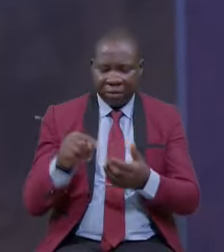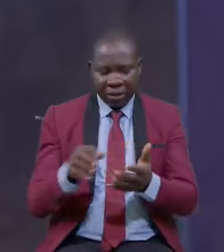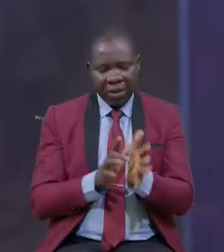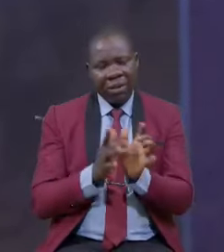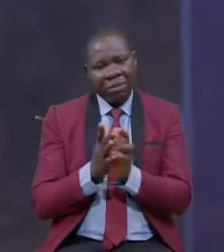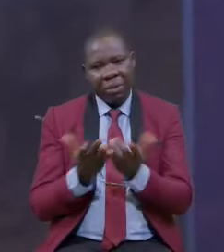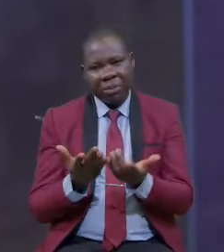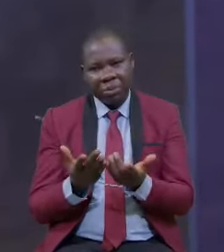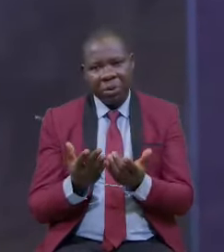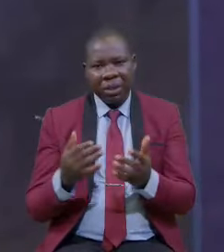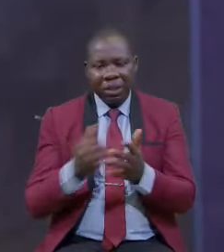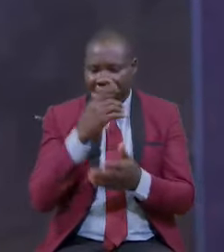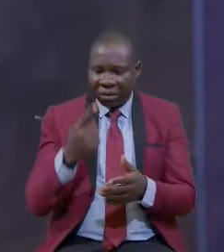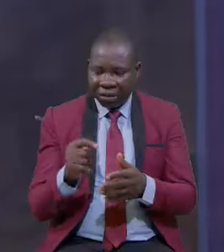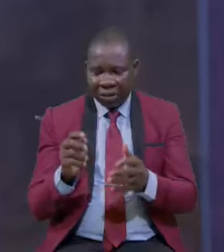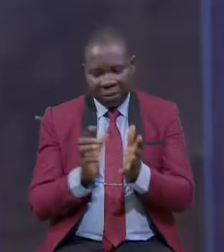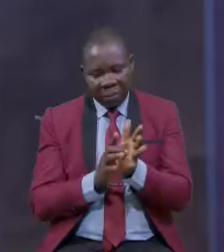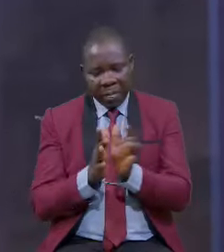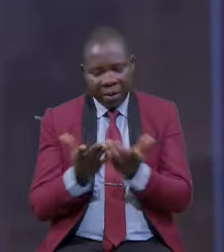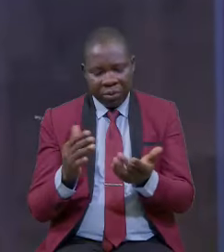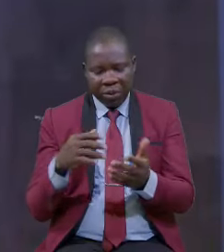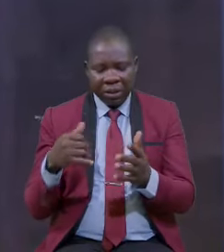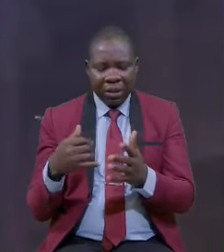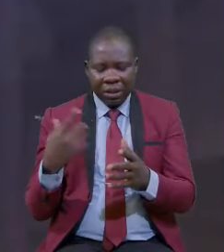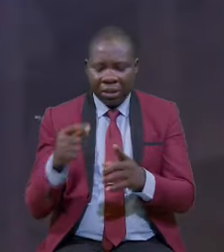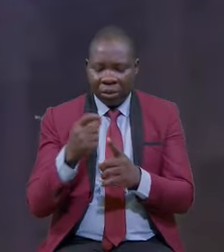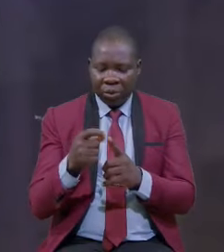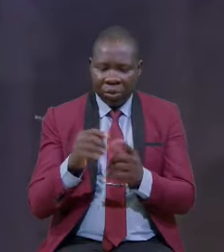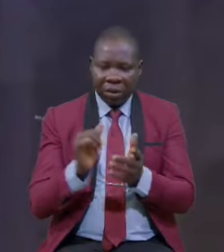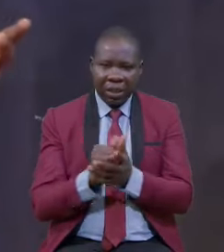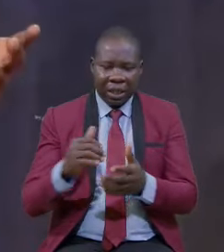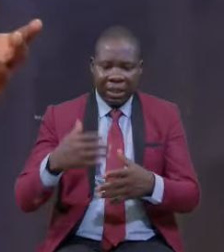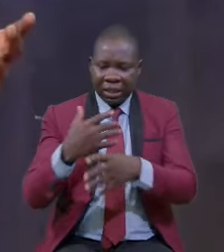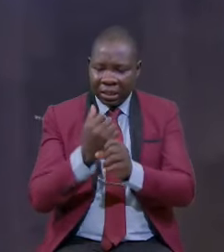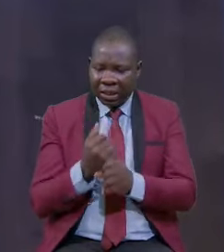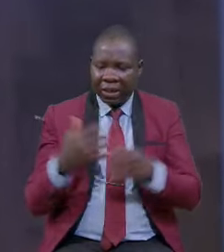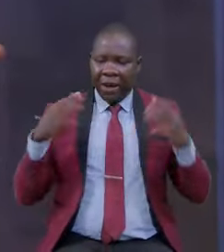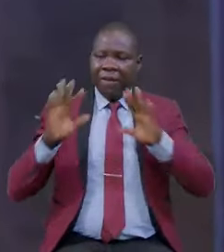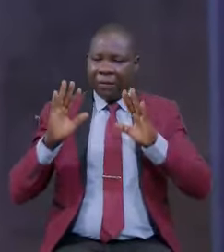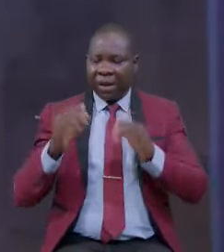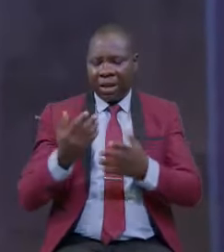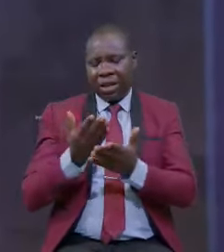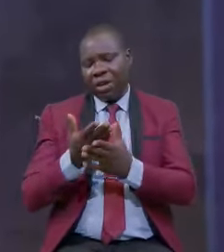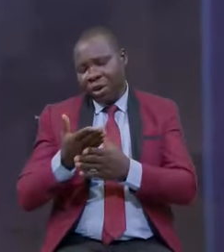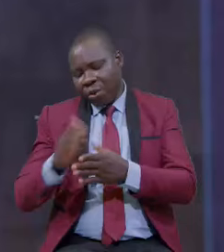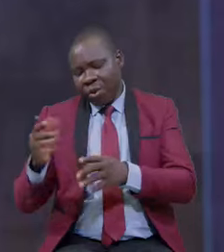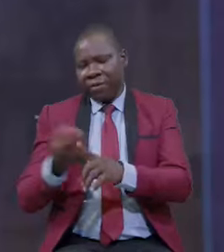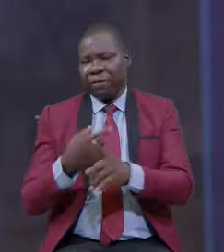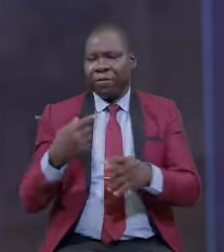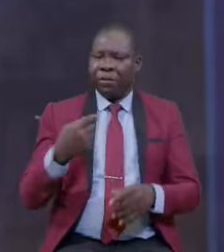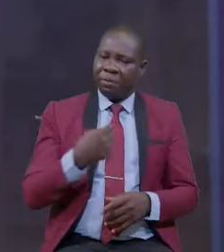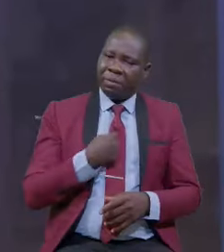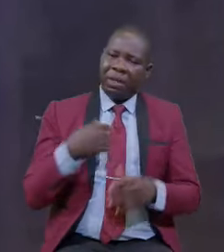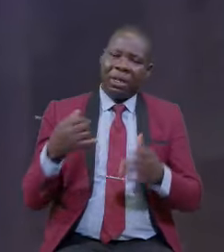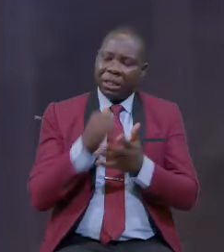eat now? Where are we going to? It's the word that takes anxiety away from me. It's the word that will take all the worry away from me. So